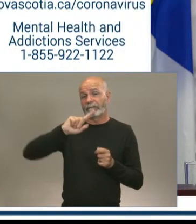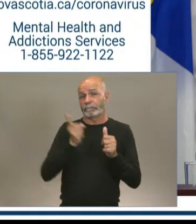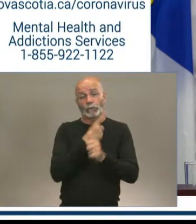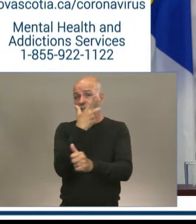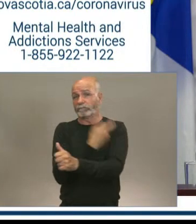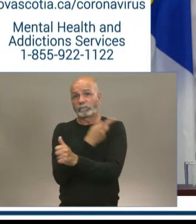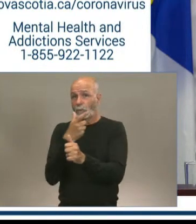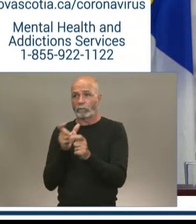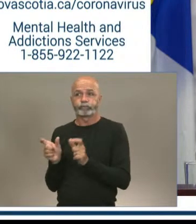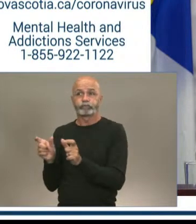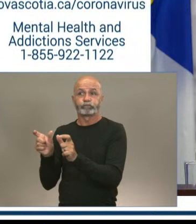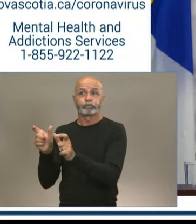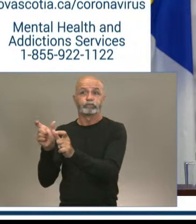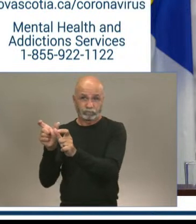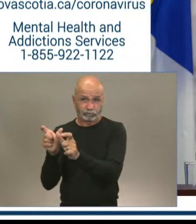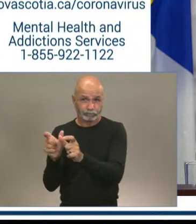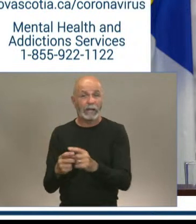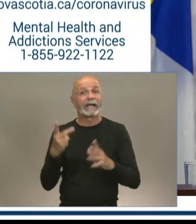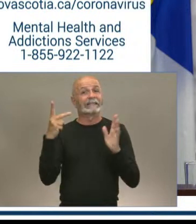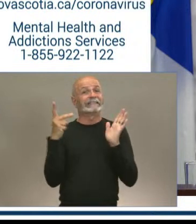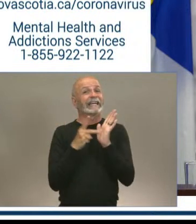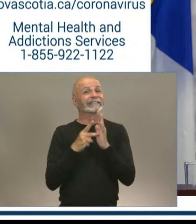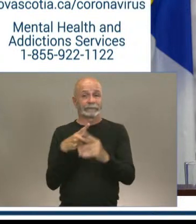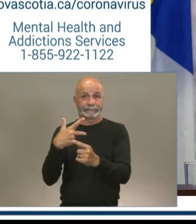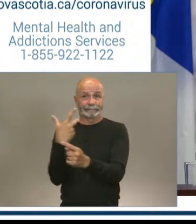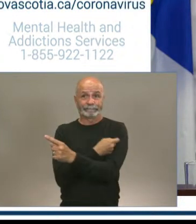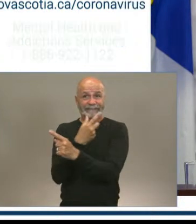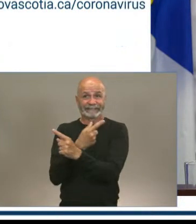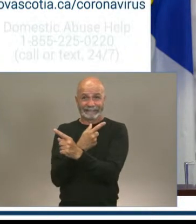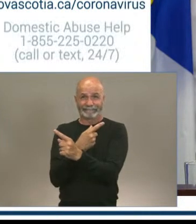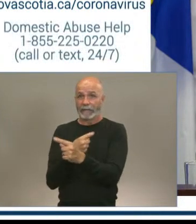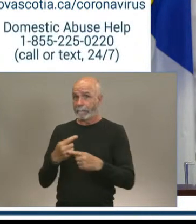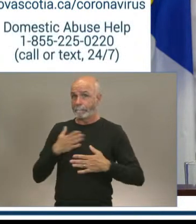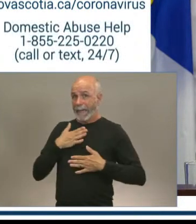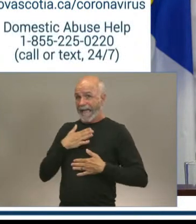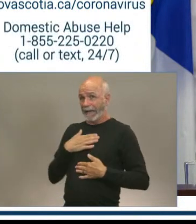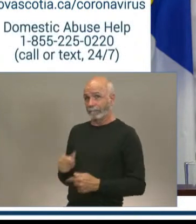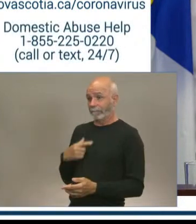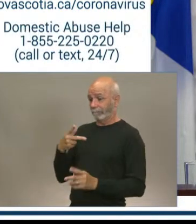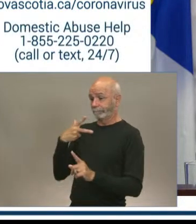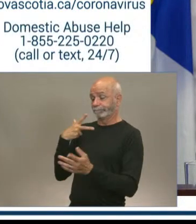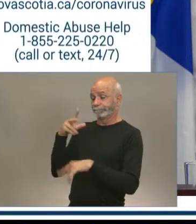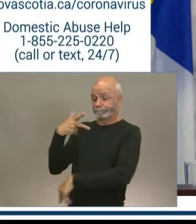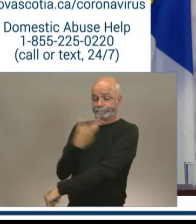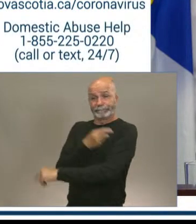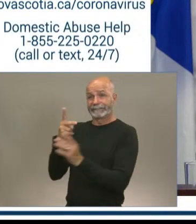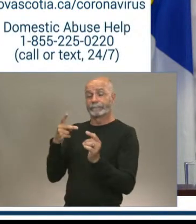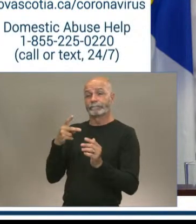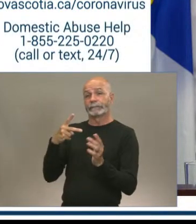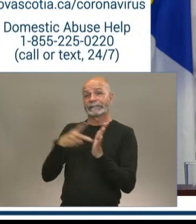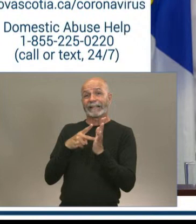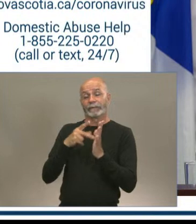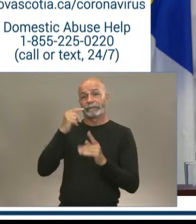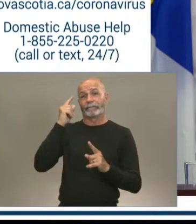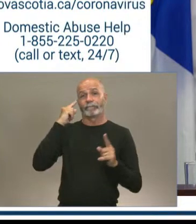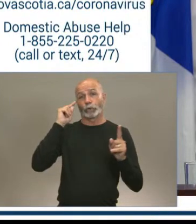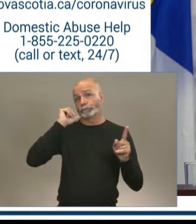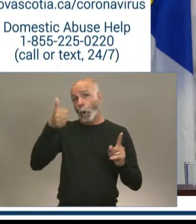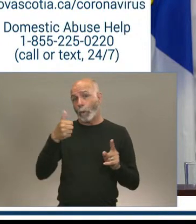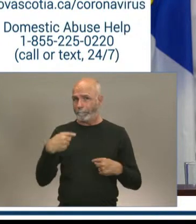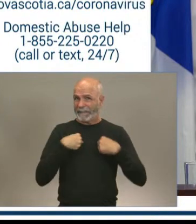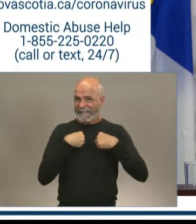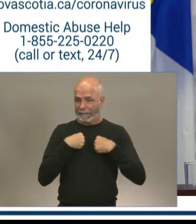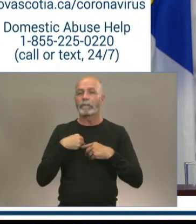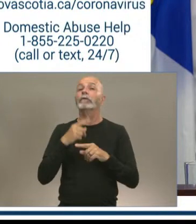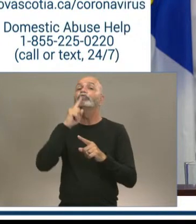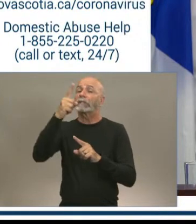schedule. I actually just booked my appointment for tomorrow, and that's 2 months ahead of schedule for me. So while you might feel nervous